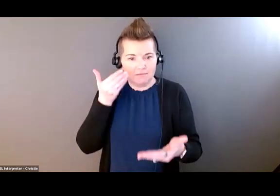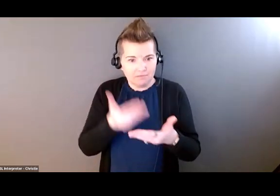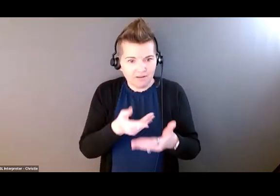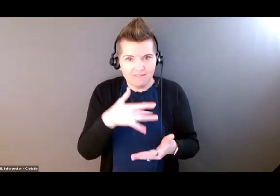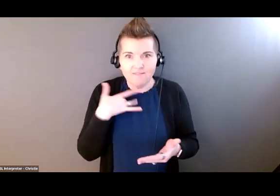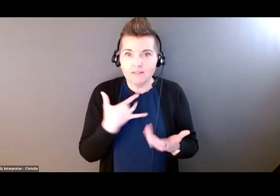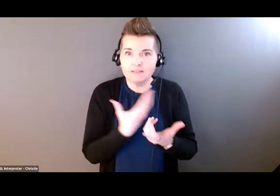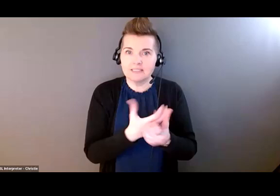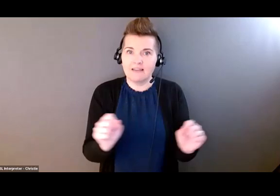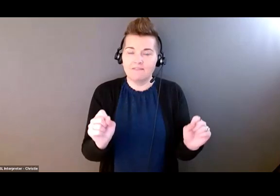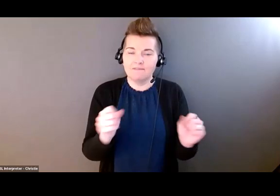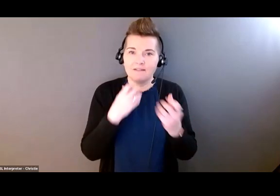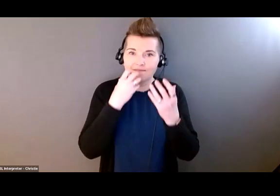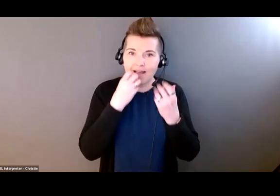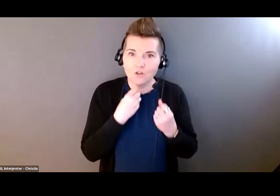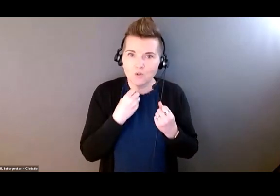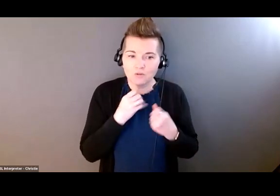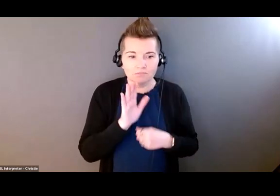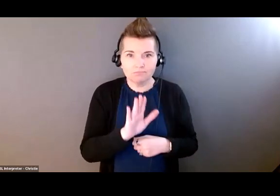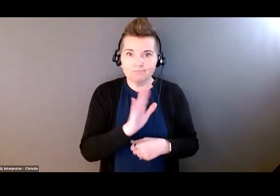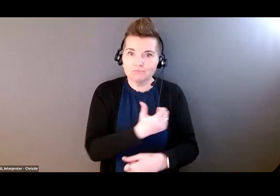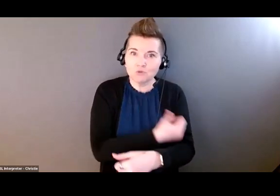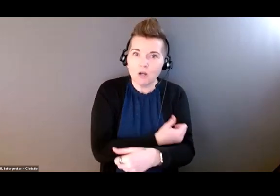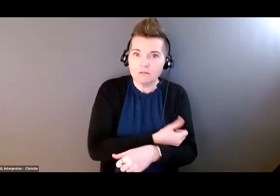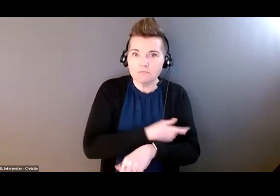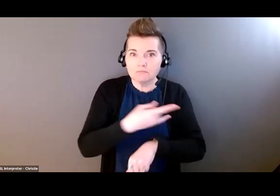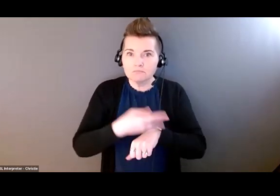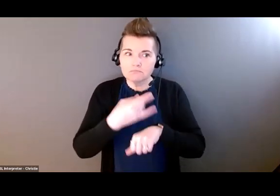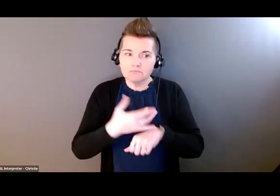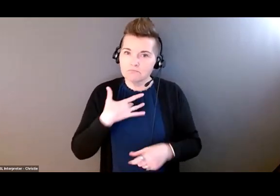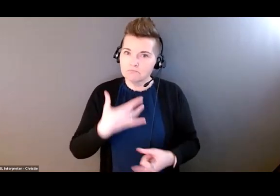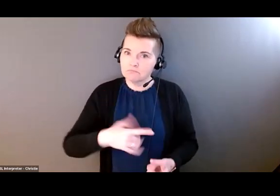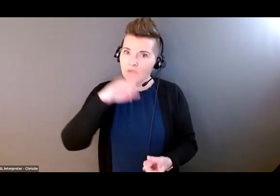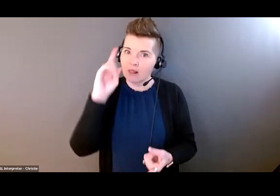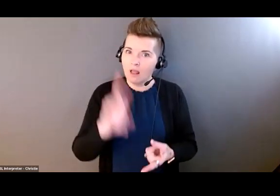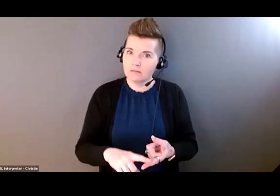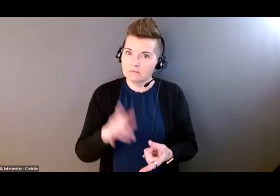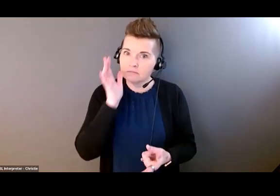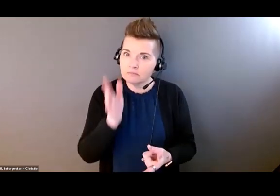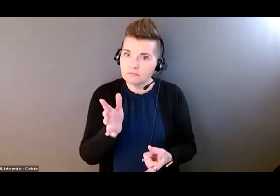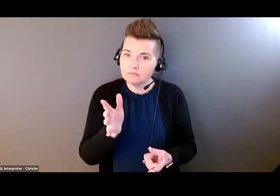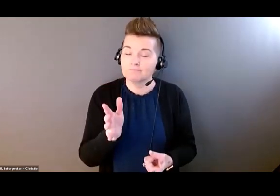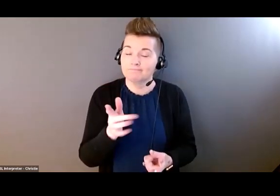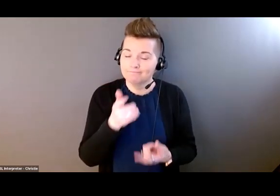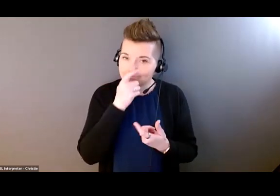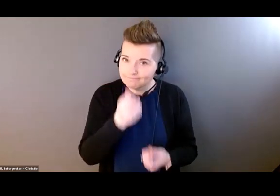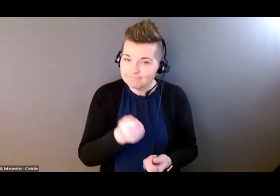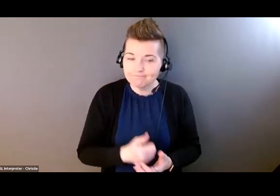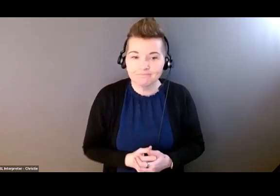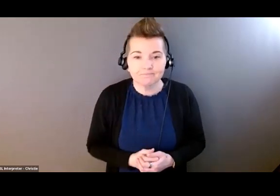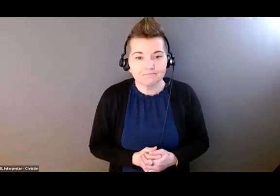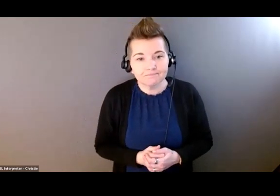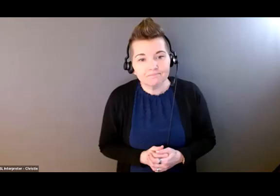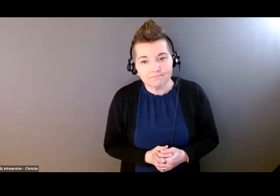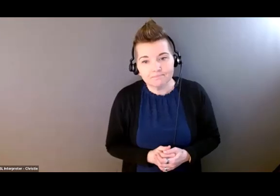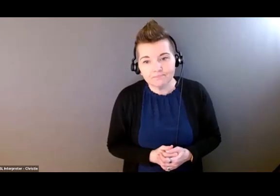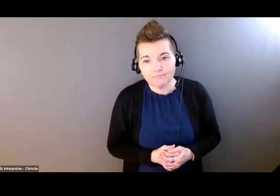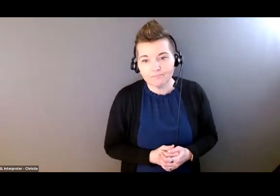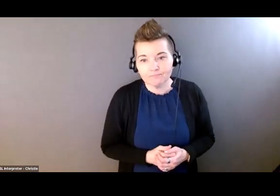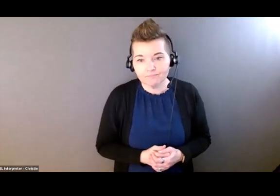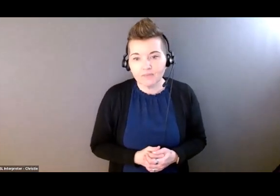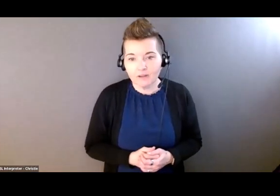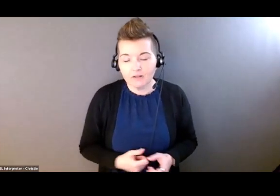me how naturally substance use just falls away when people feel safe and valued. Next